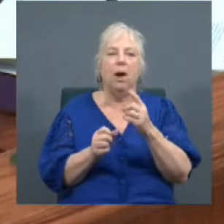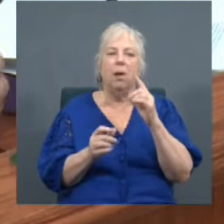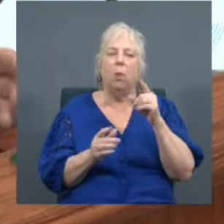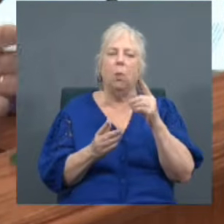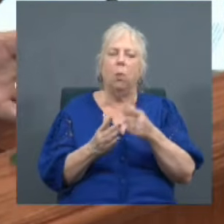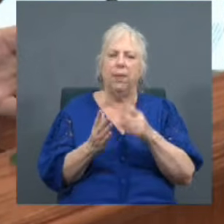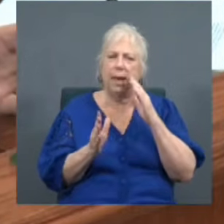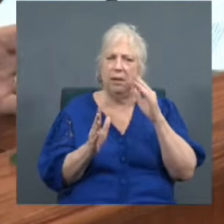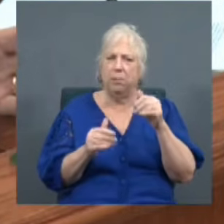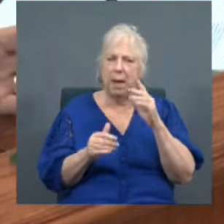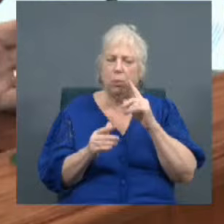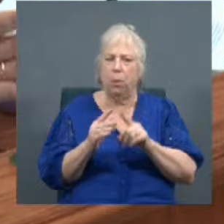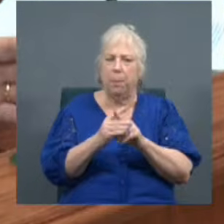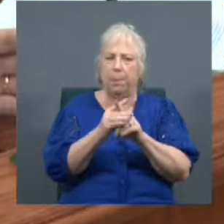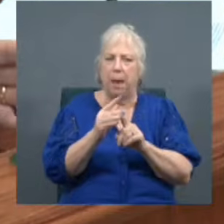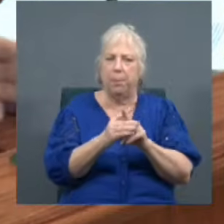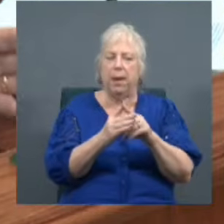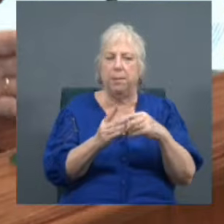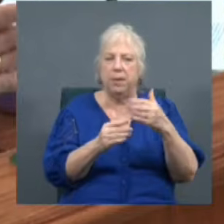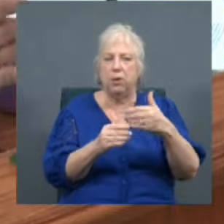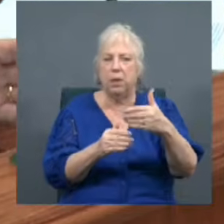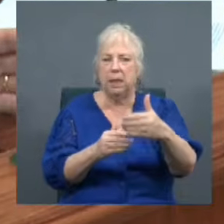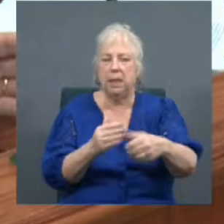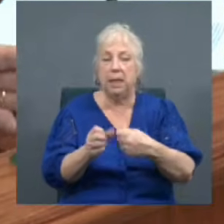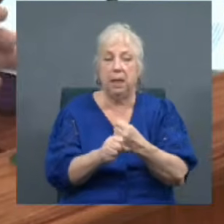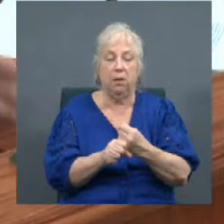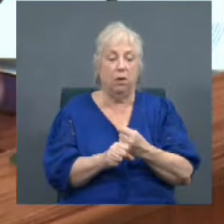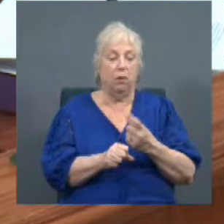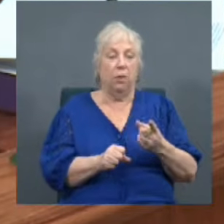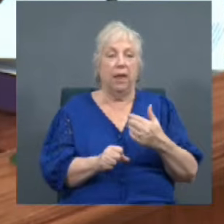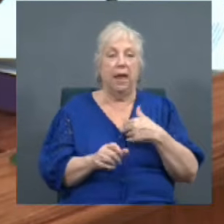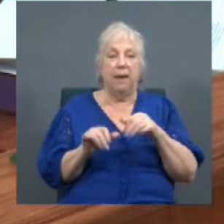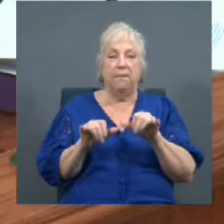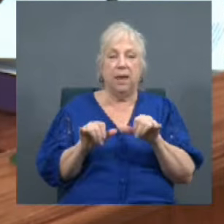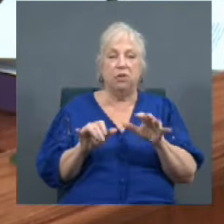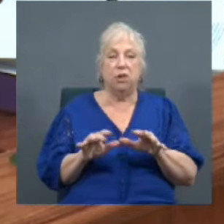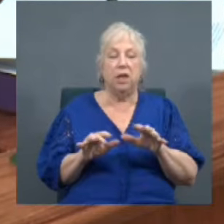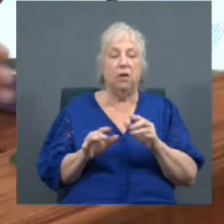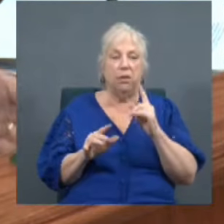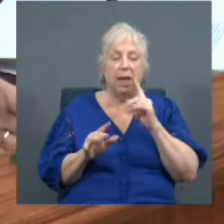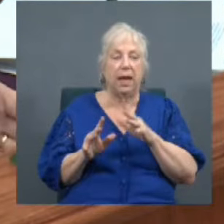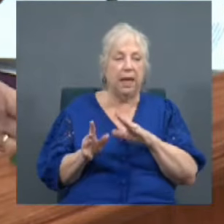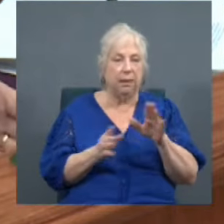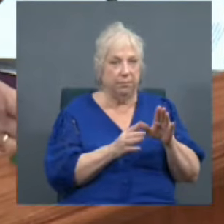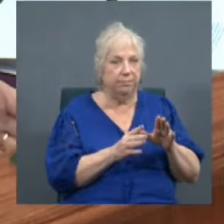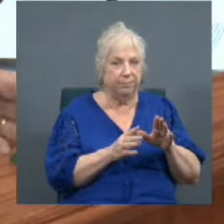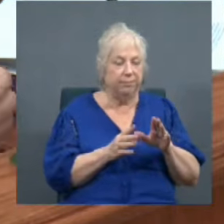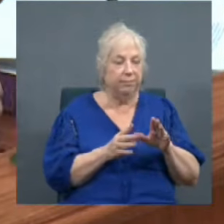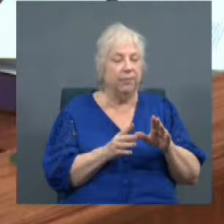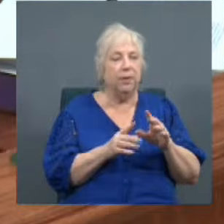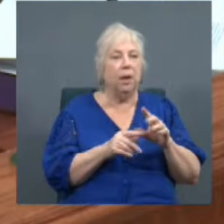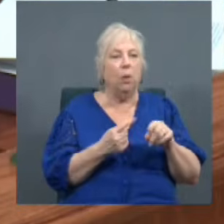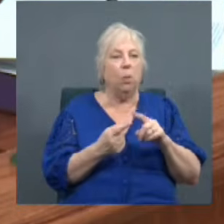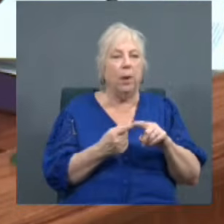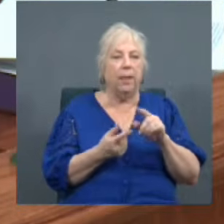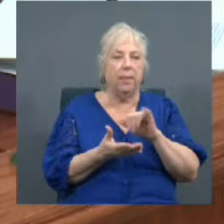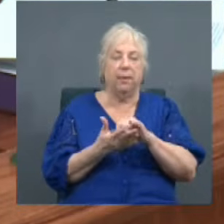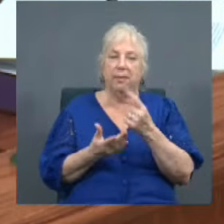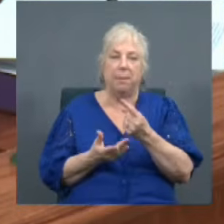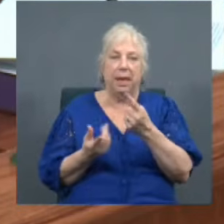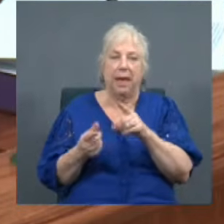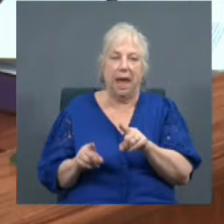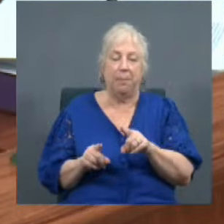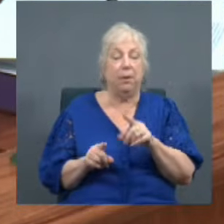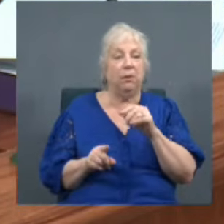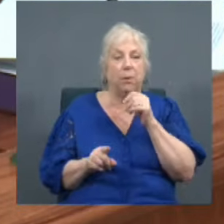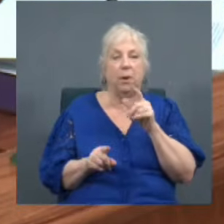so that they have basically a list of engineers that they can turn to when something happens, so we don't have to start the bid process. I don't